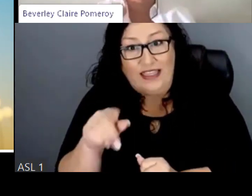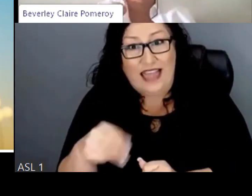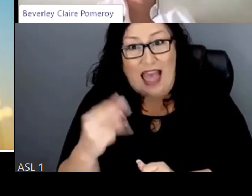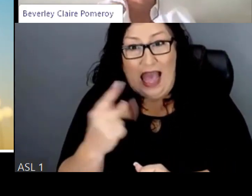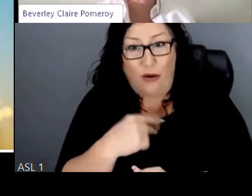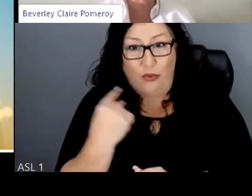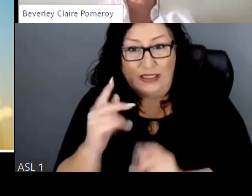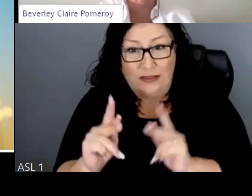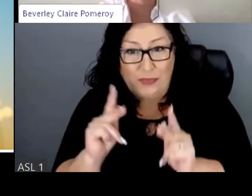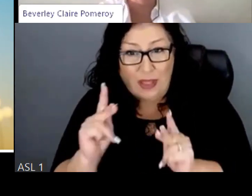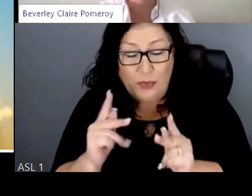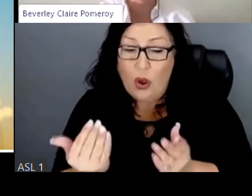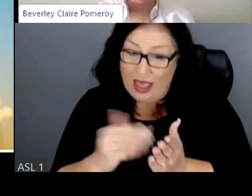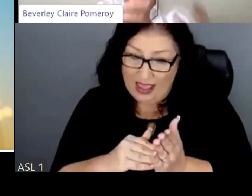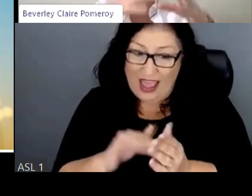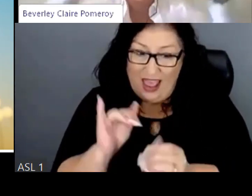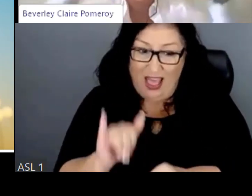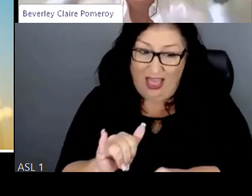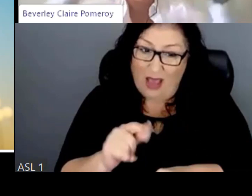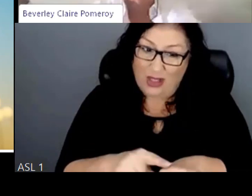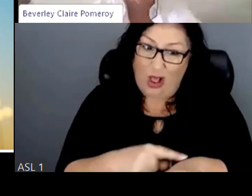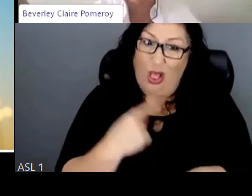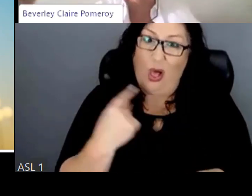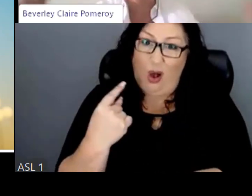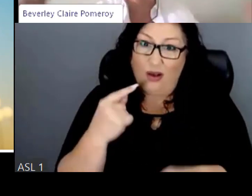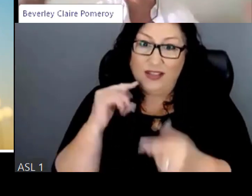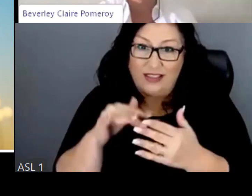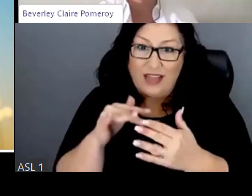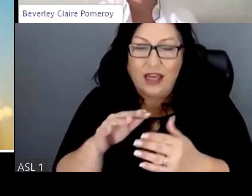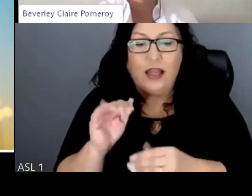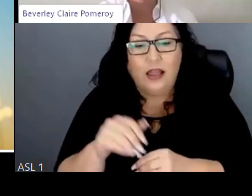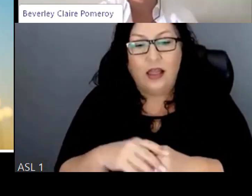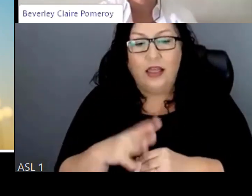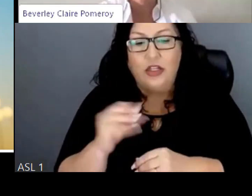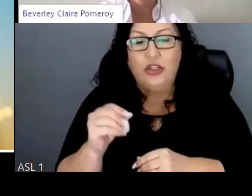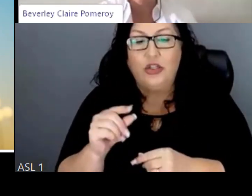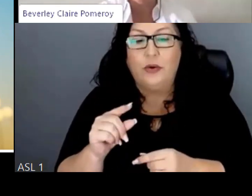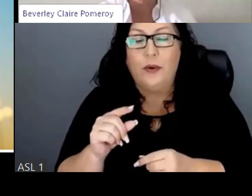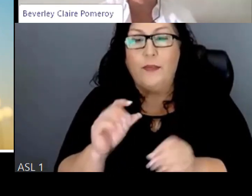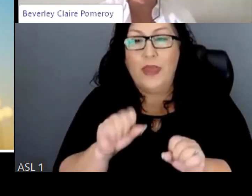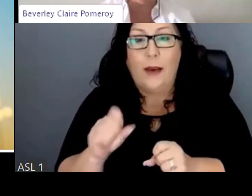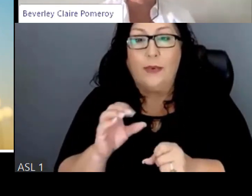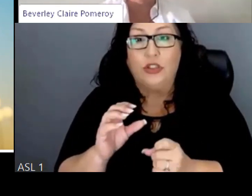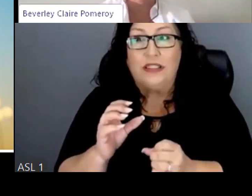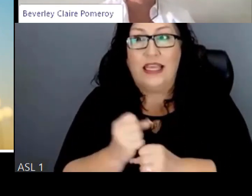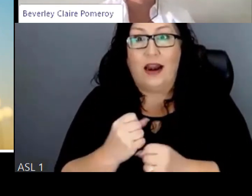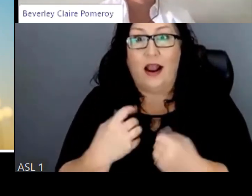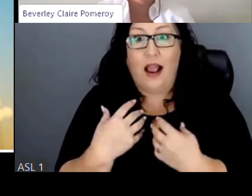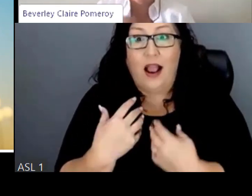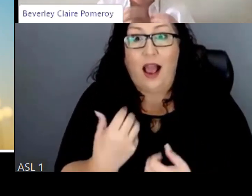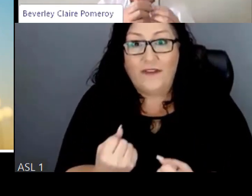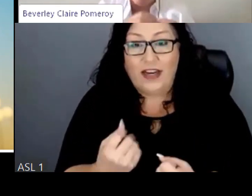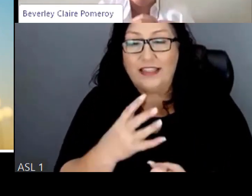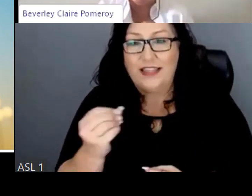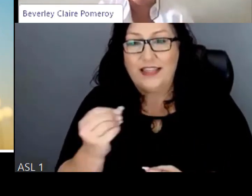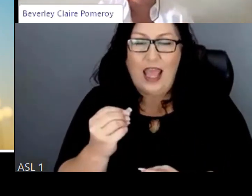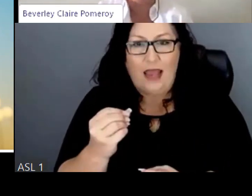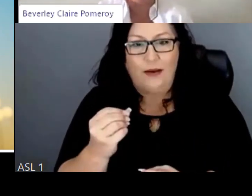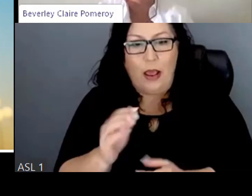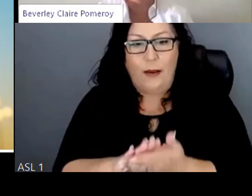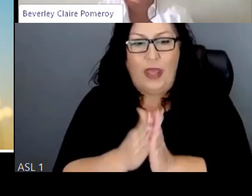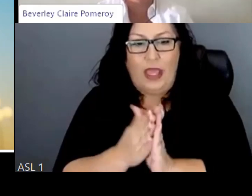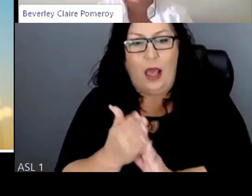of these high-risk individuals, and again, this longitudinal study, to become more competent and caring adults, that despite